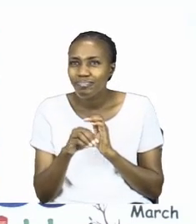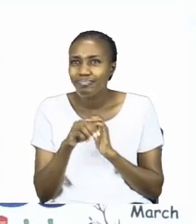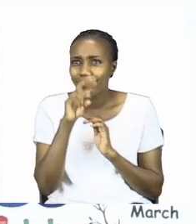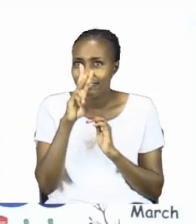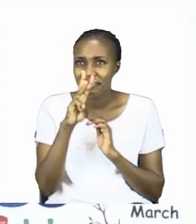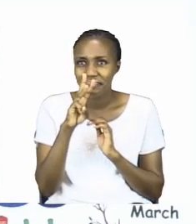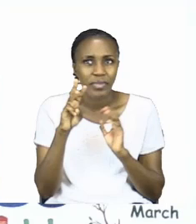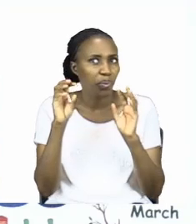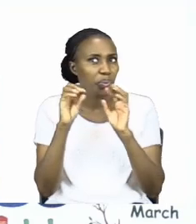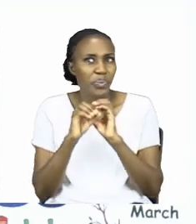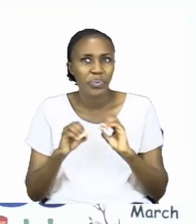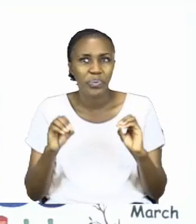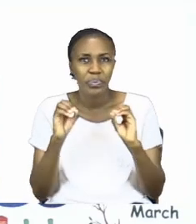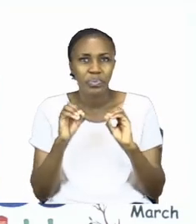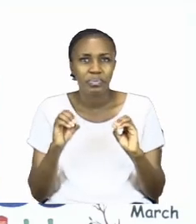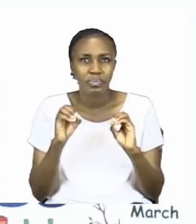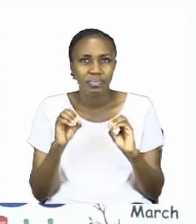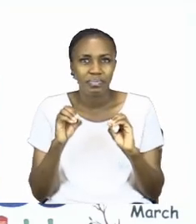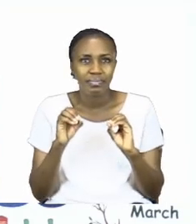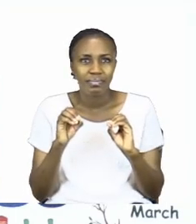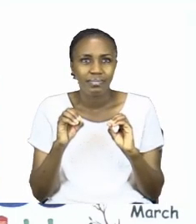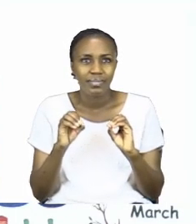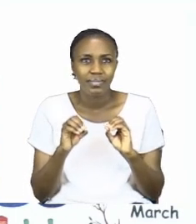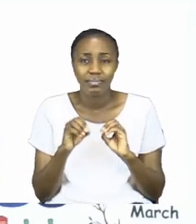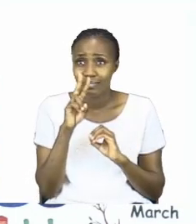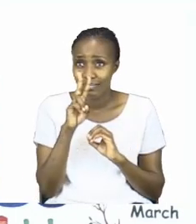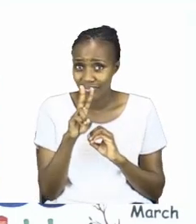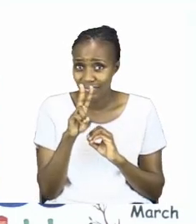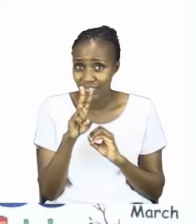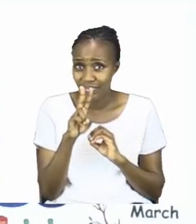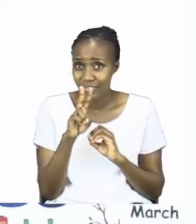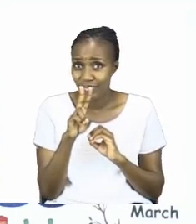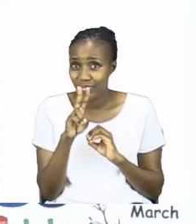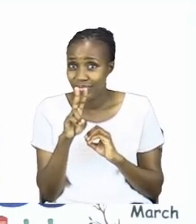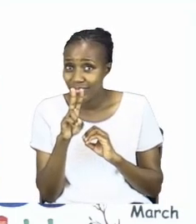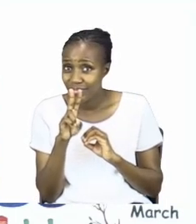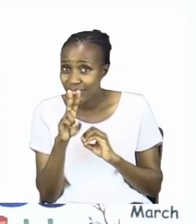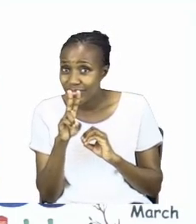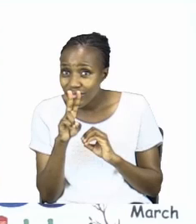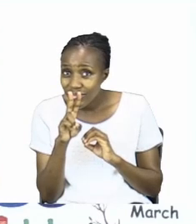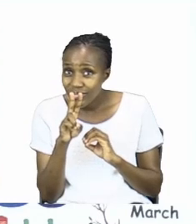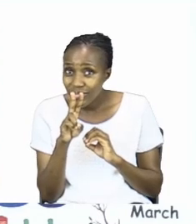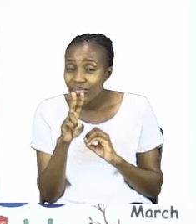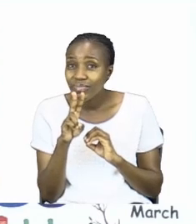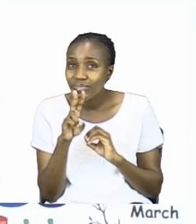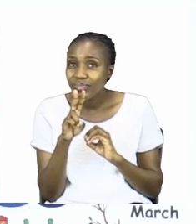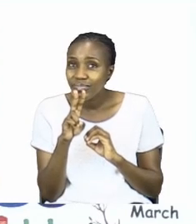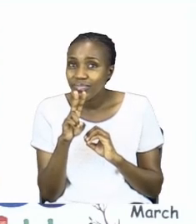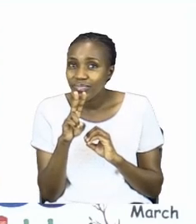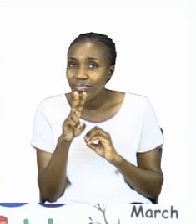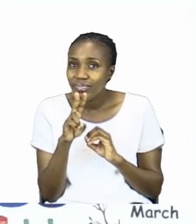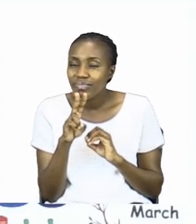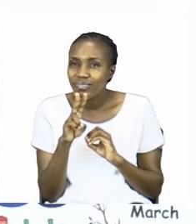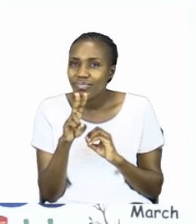3s? No. 2s? We only have a 2 for Mrs. Eunice, but that's not the